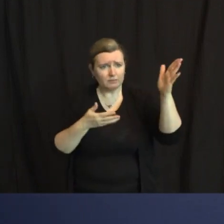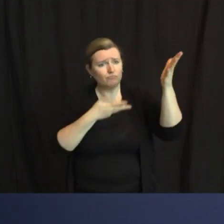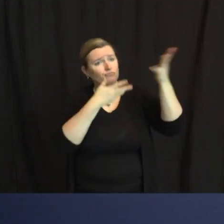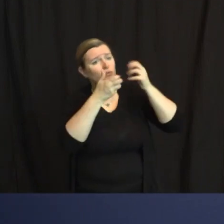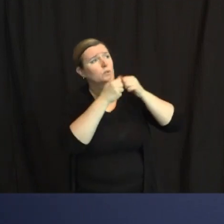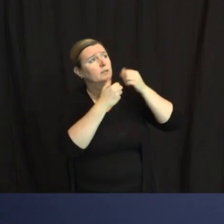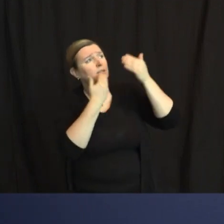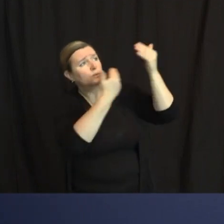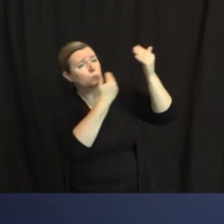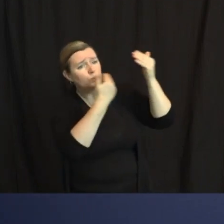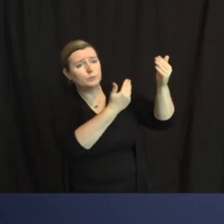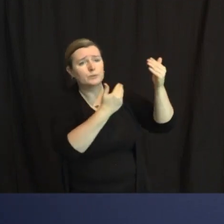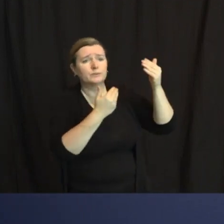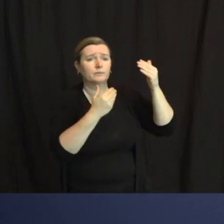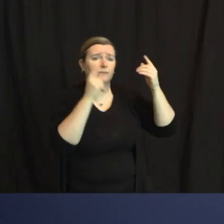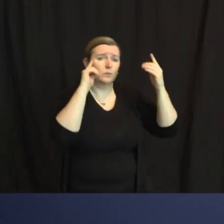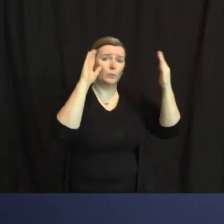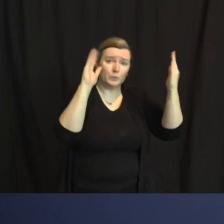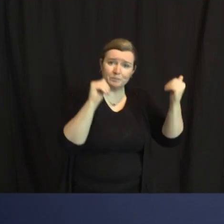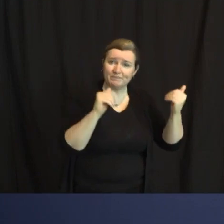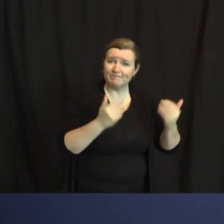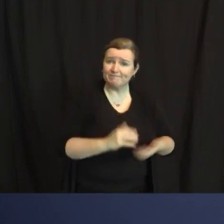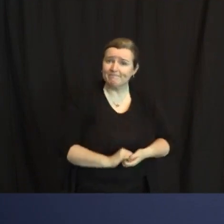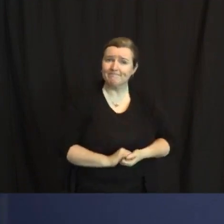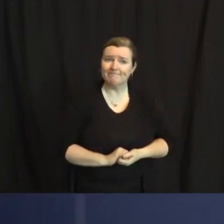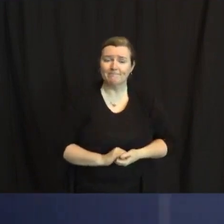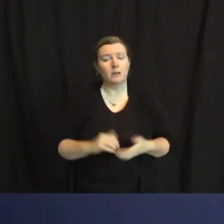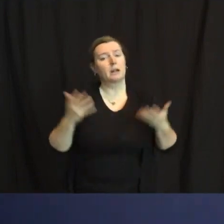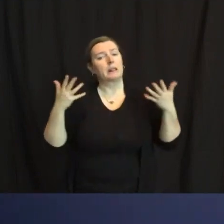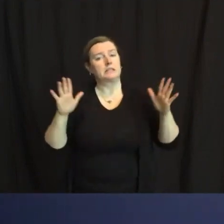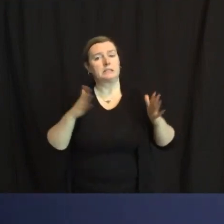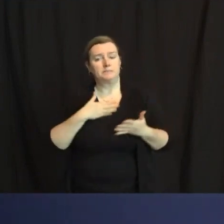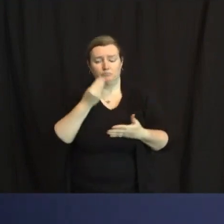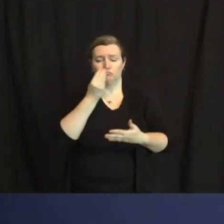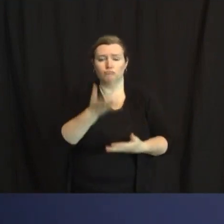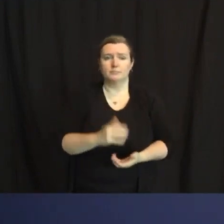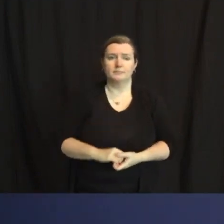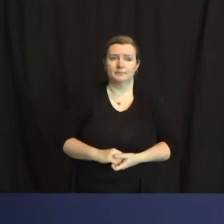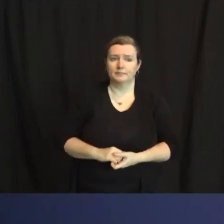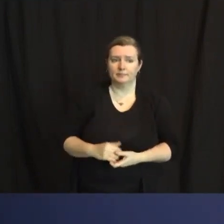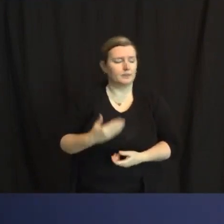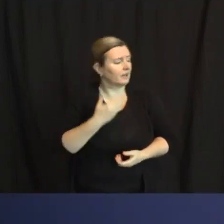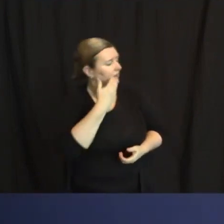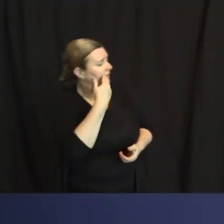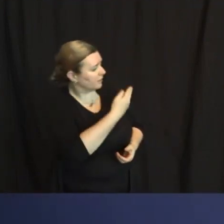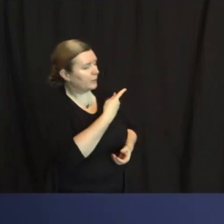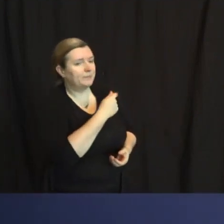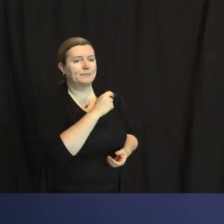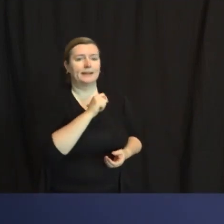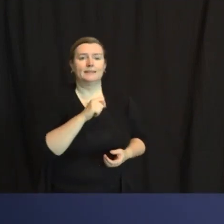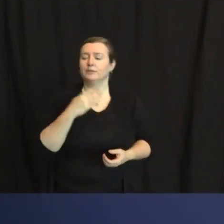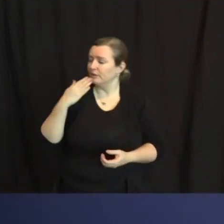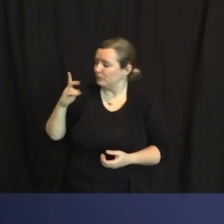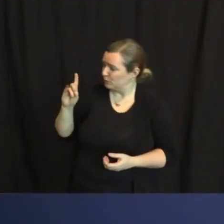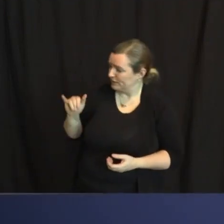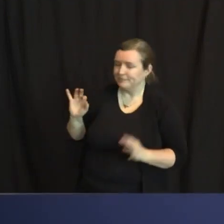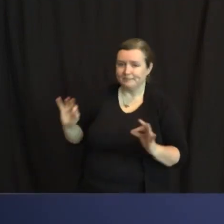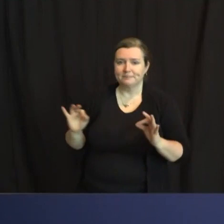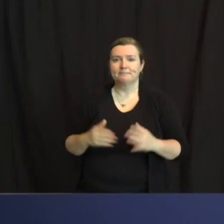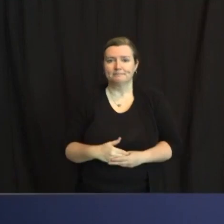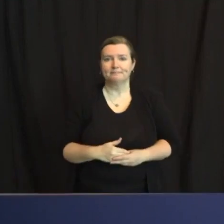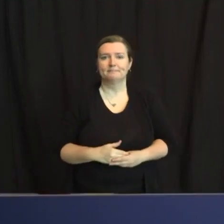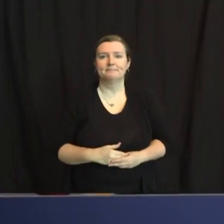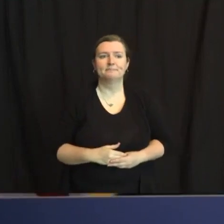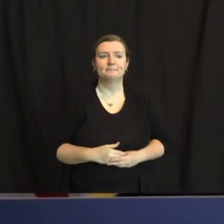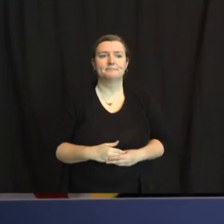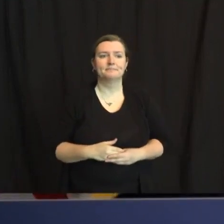So thank you for doing that, Commissioner. Governor? Thank you, Pat. Thank you, Judy, for that. We're going to start